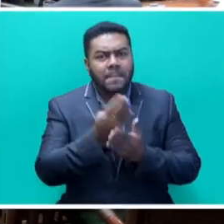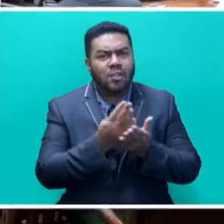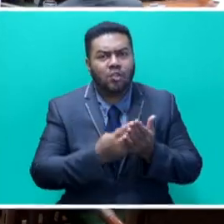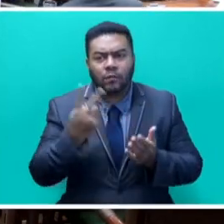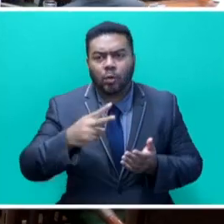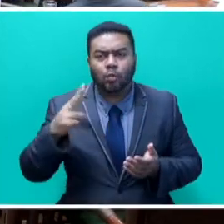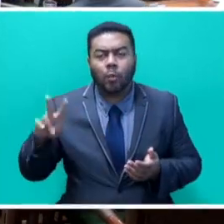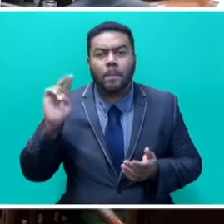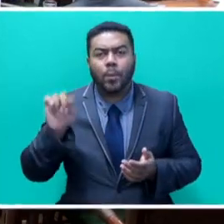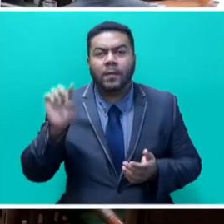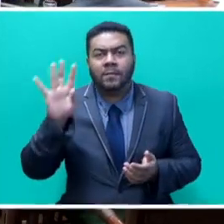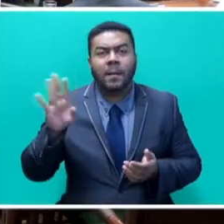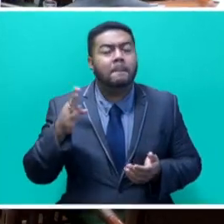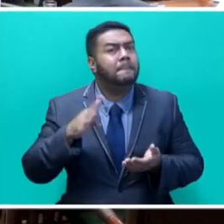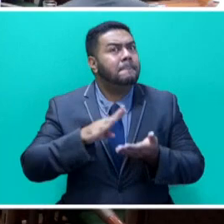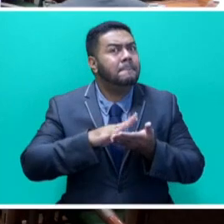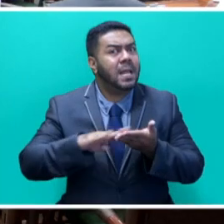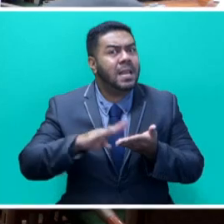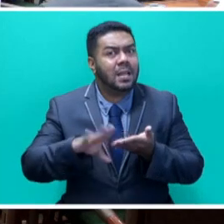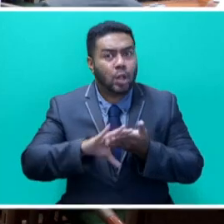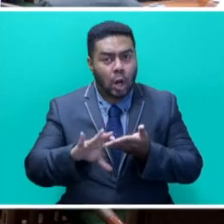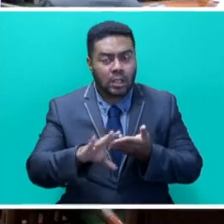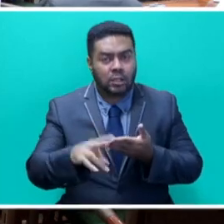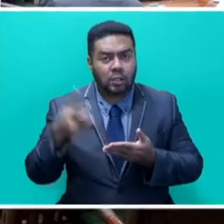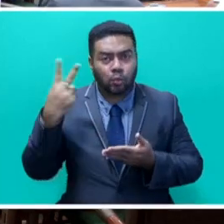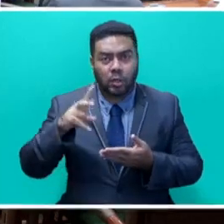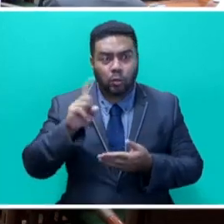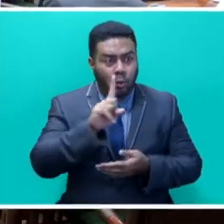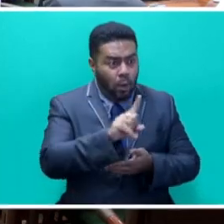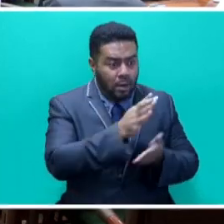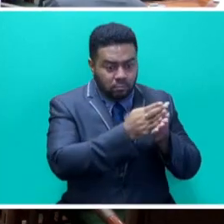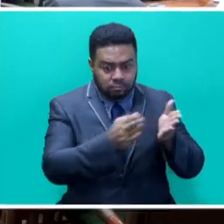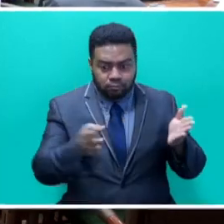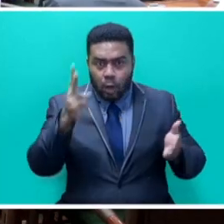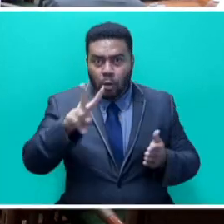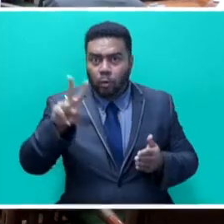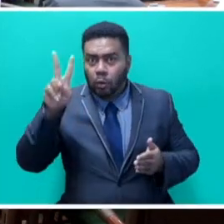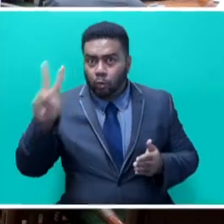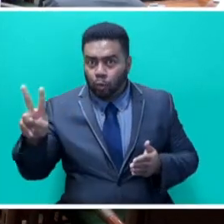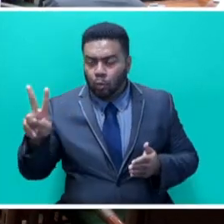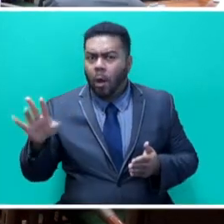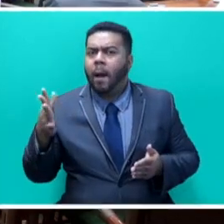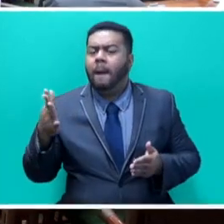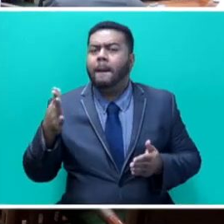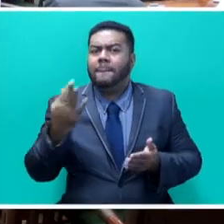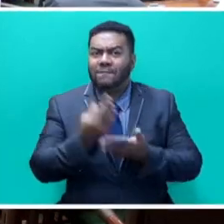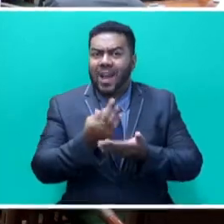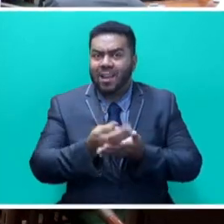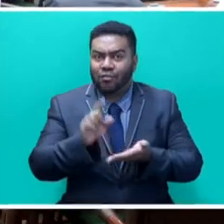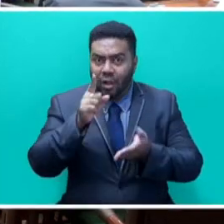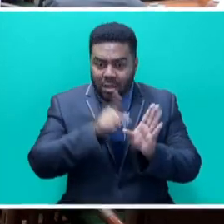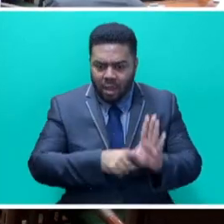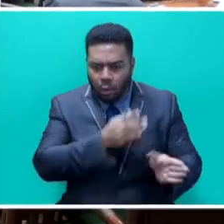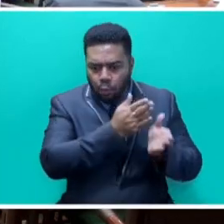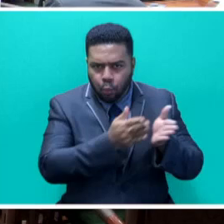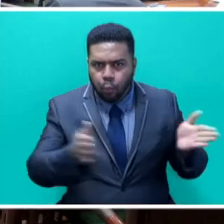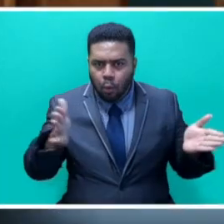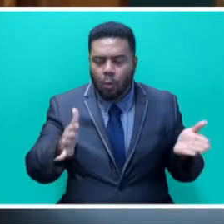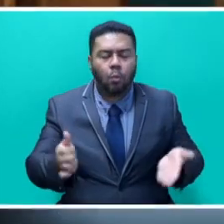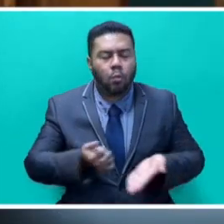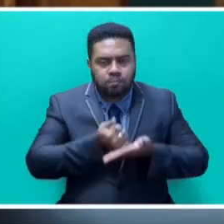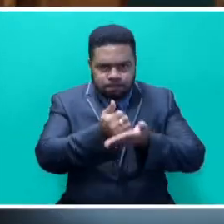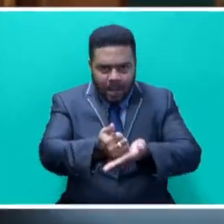the 2021-2022 financial year, is focused to achieve optimum results that will further assist our forestry